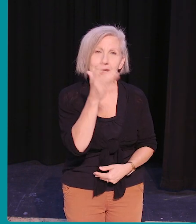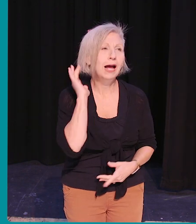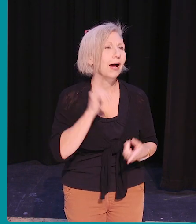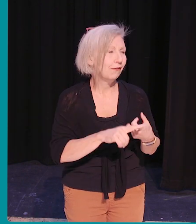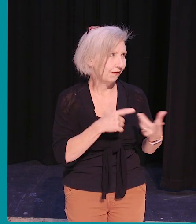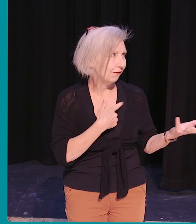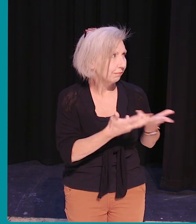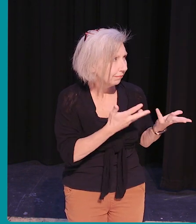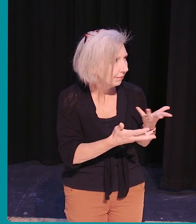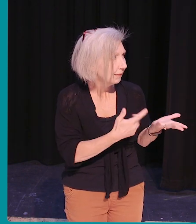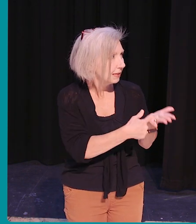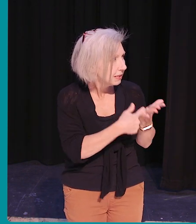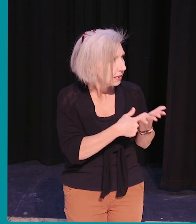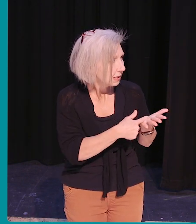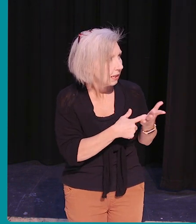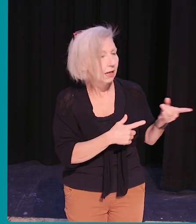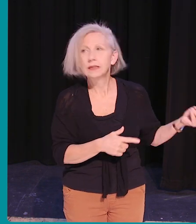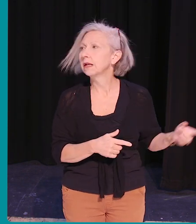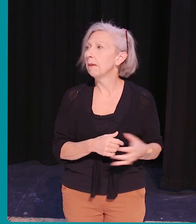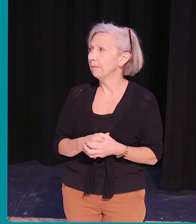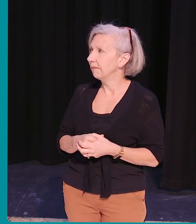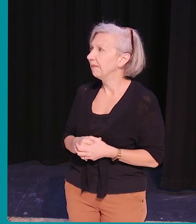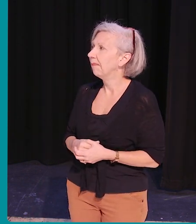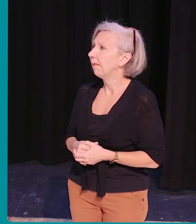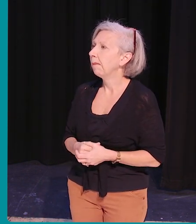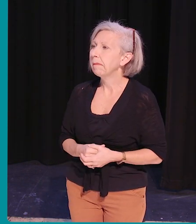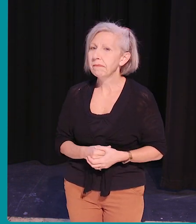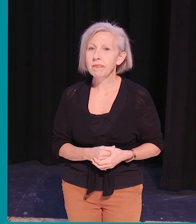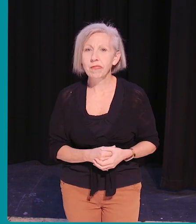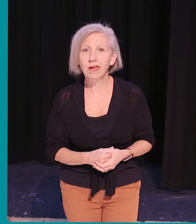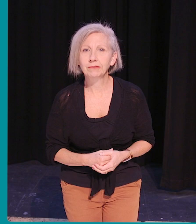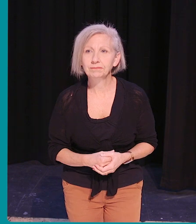friend. Find your discussion buddies.